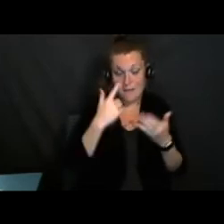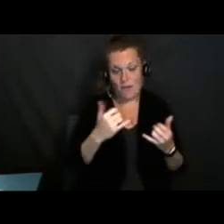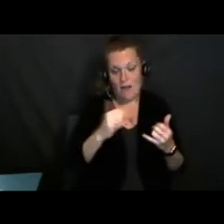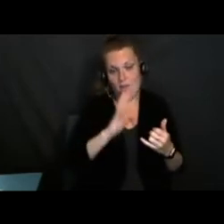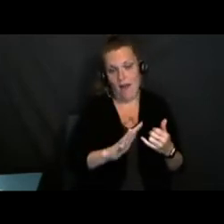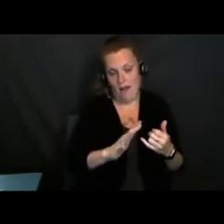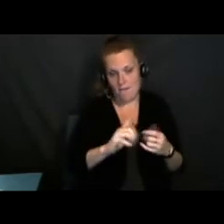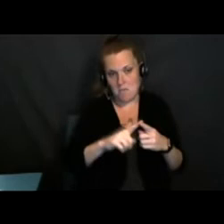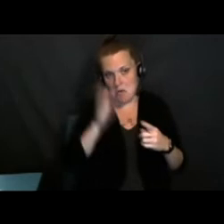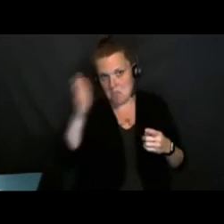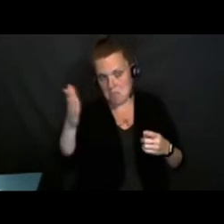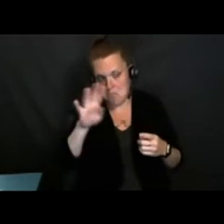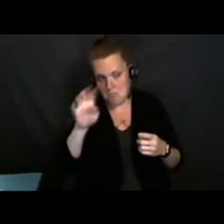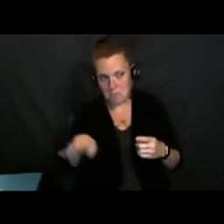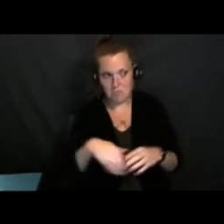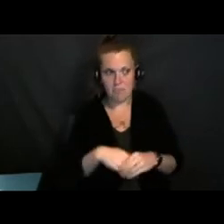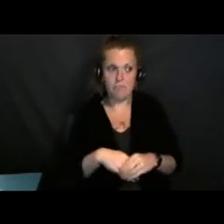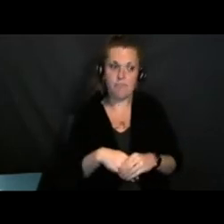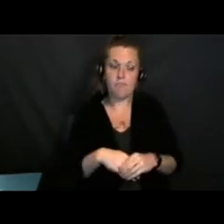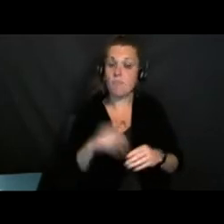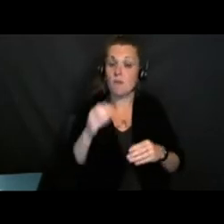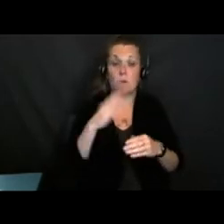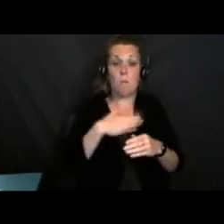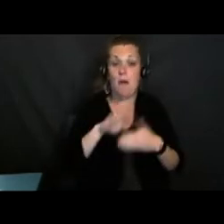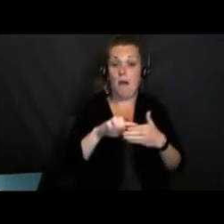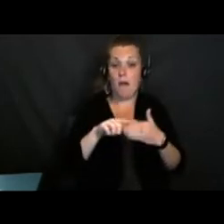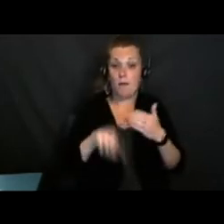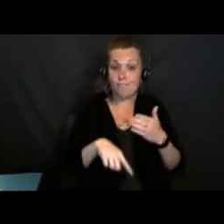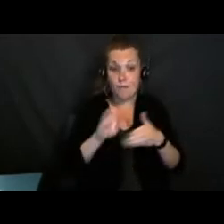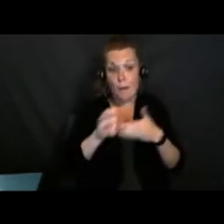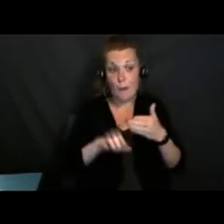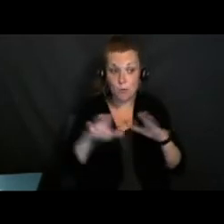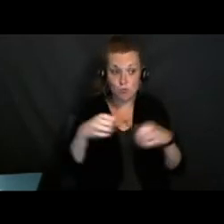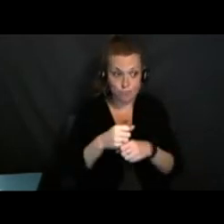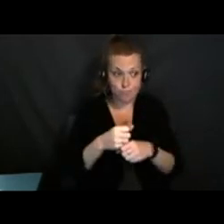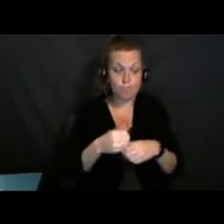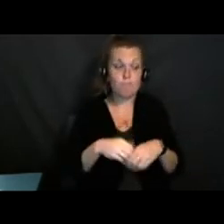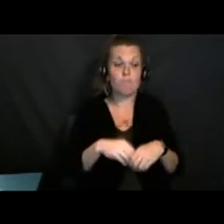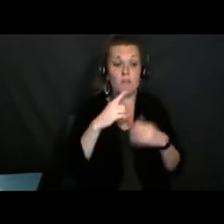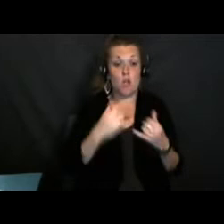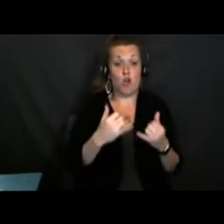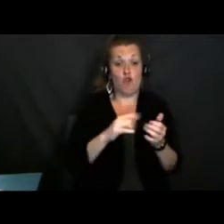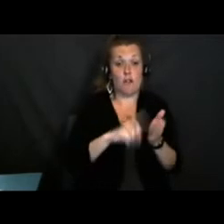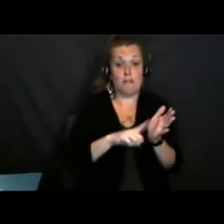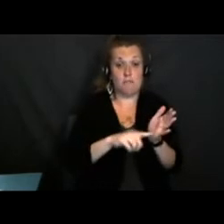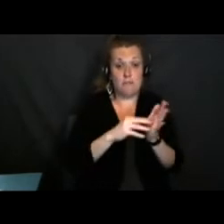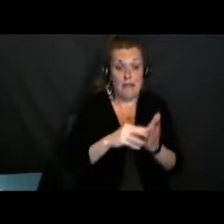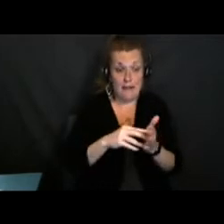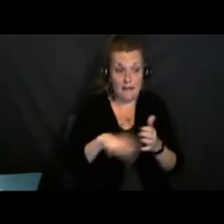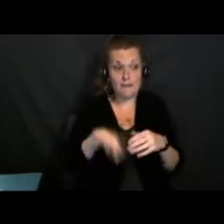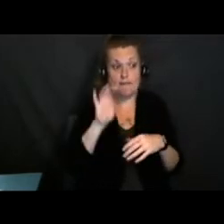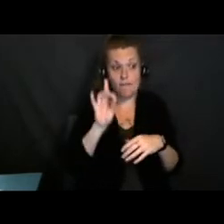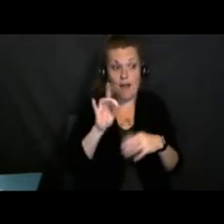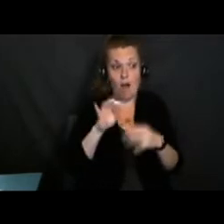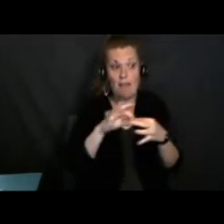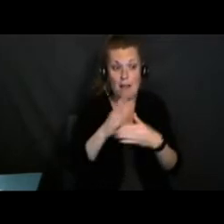here. So to conclude, the current studies highlights this link between visual pattern